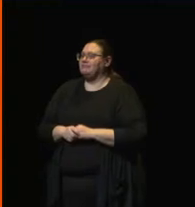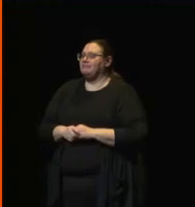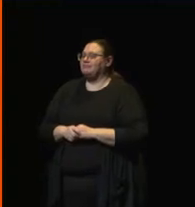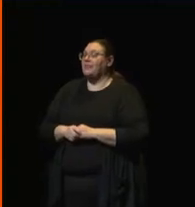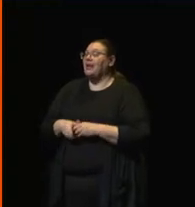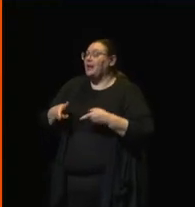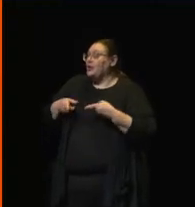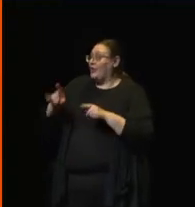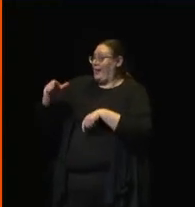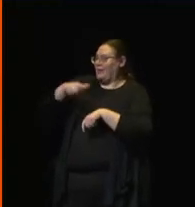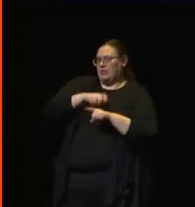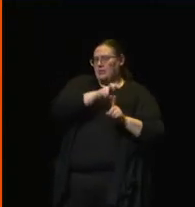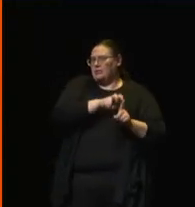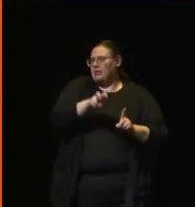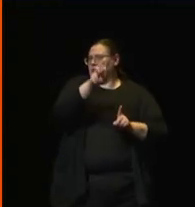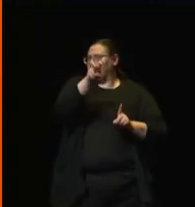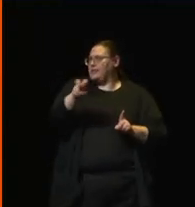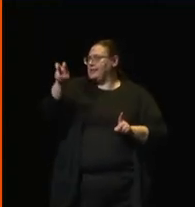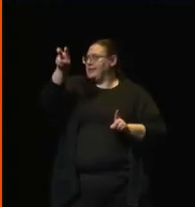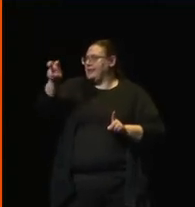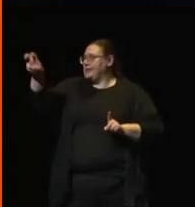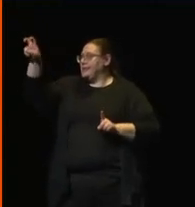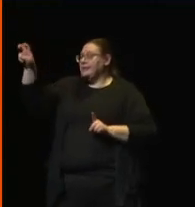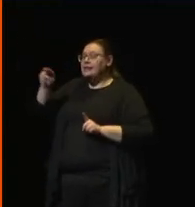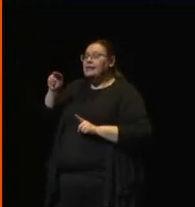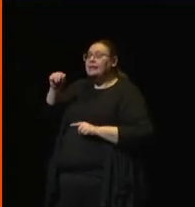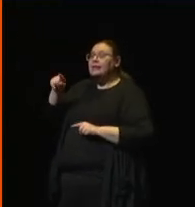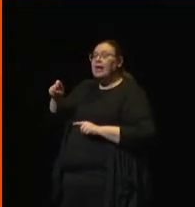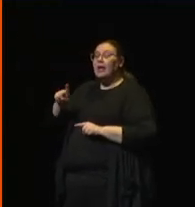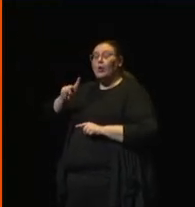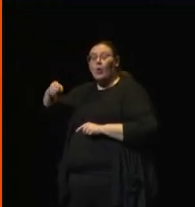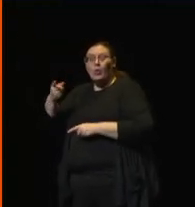country, Nate became so much more.